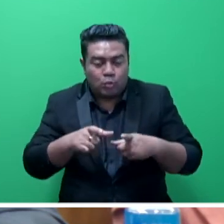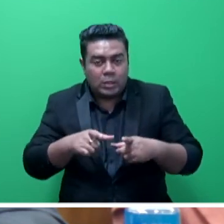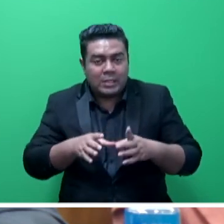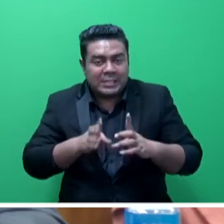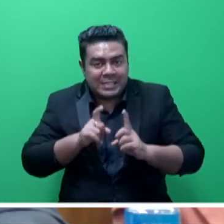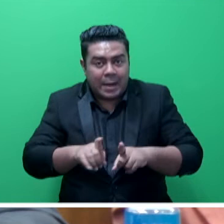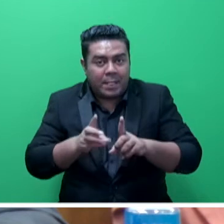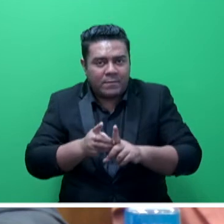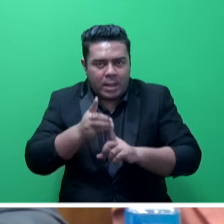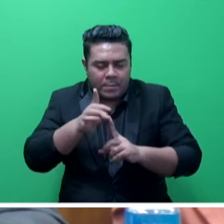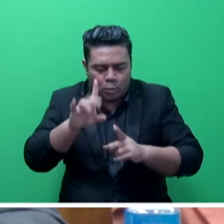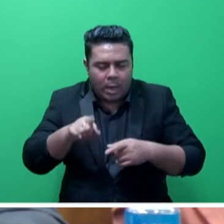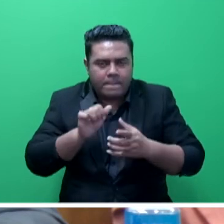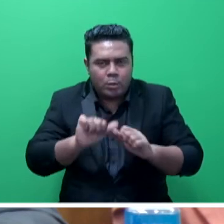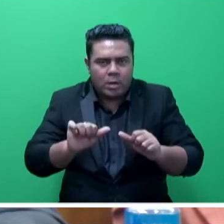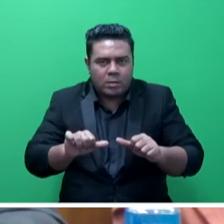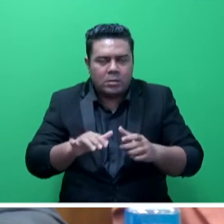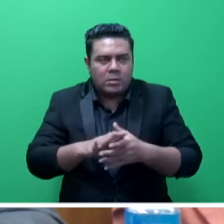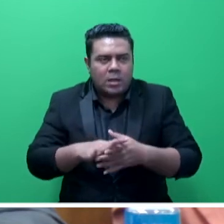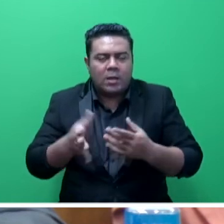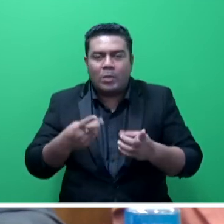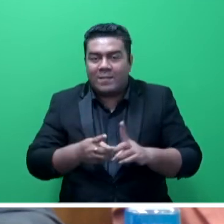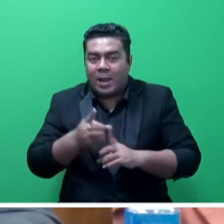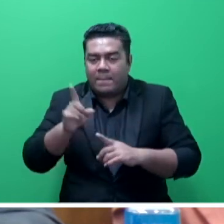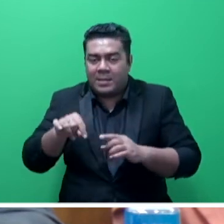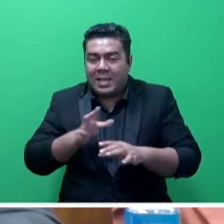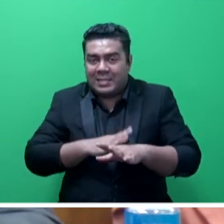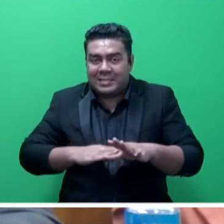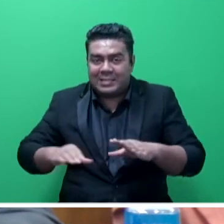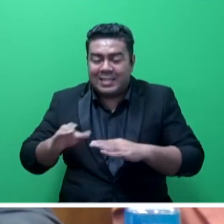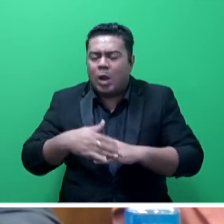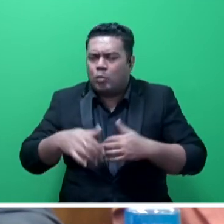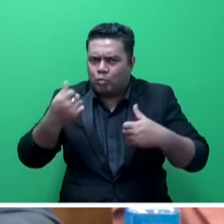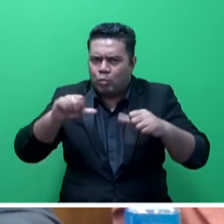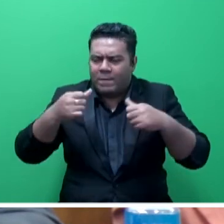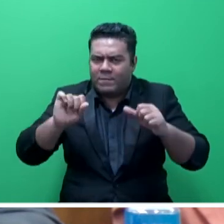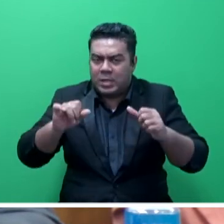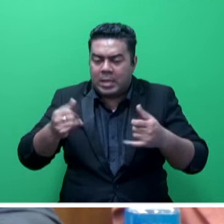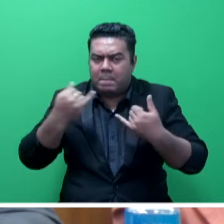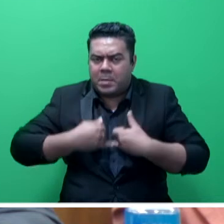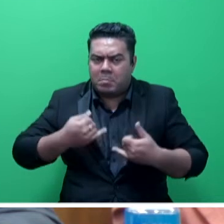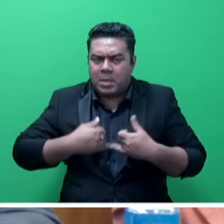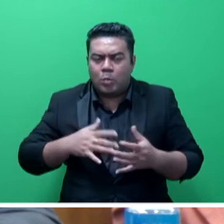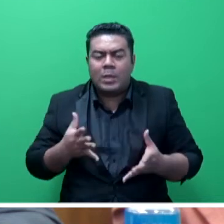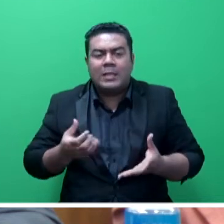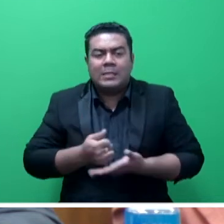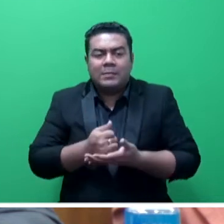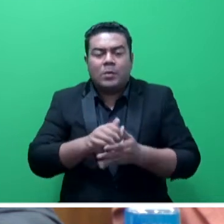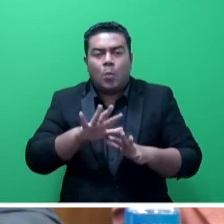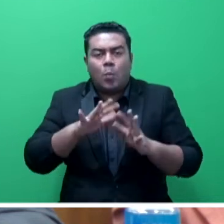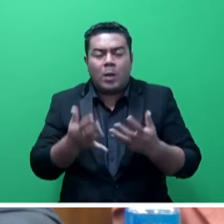inundation forecasting demonstration project was developed and successfully implemented with assistance from the